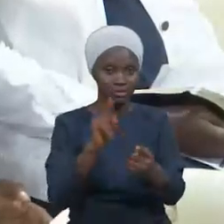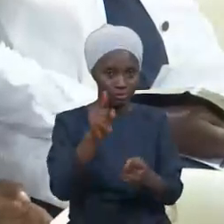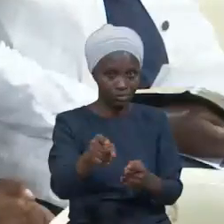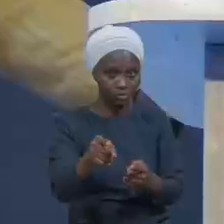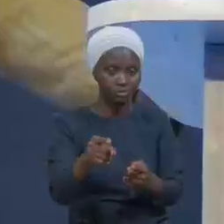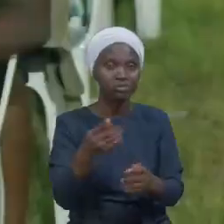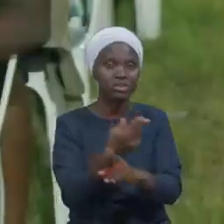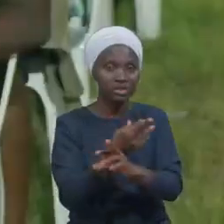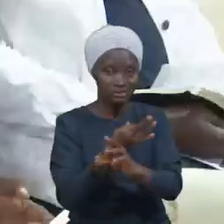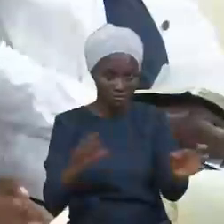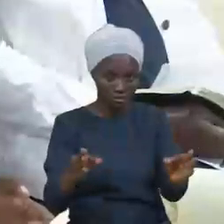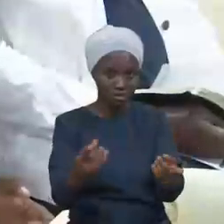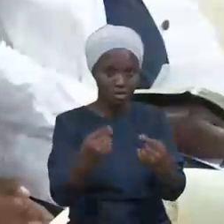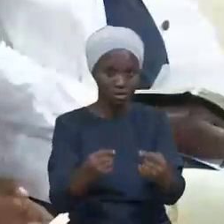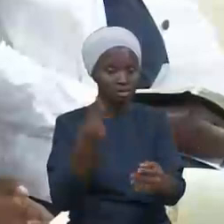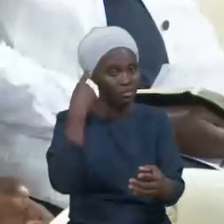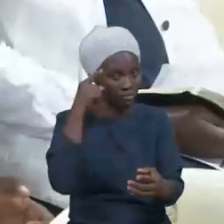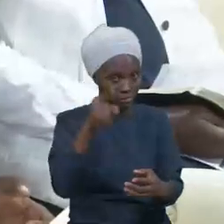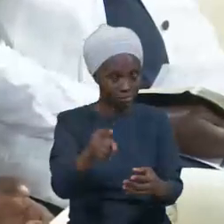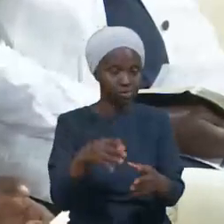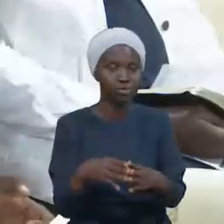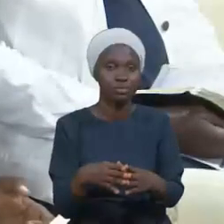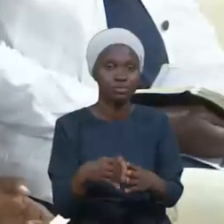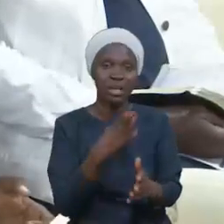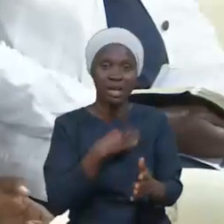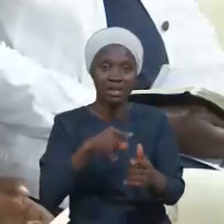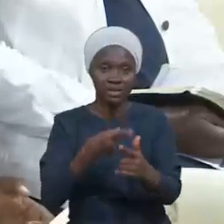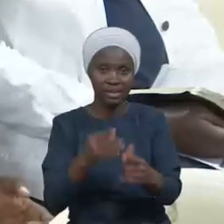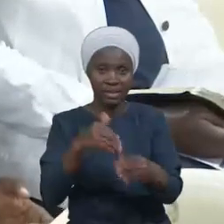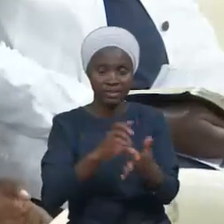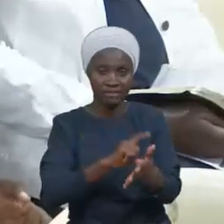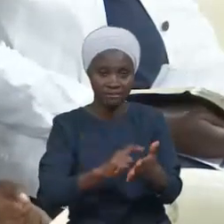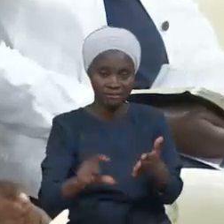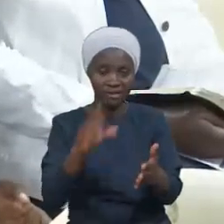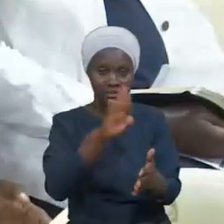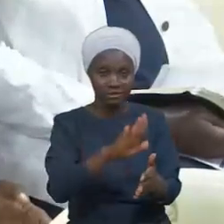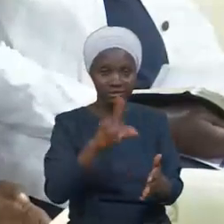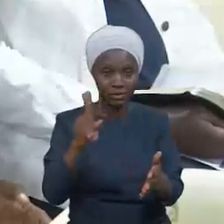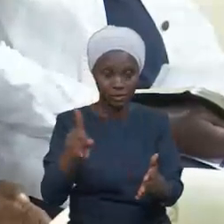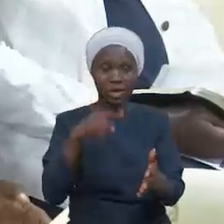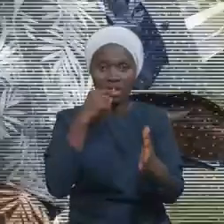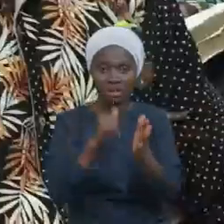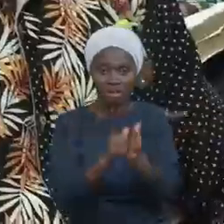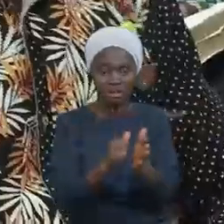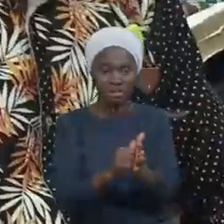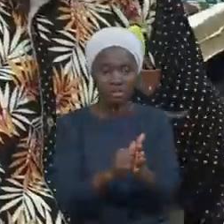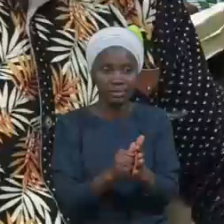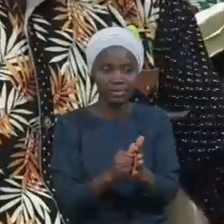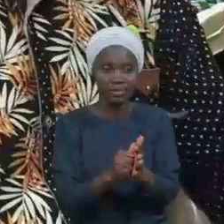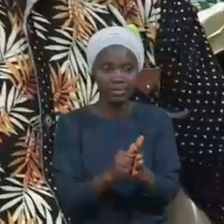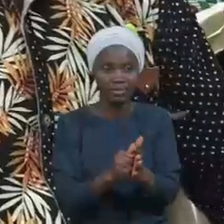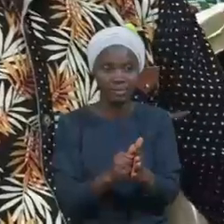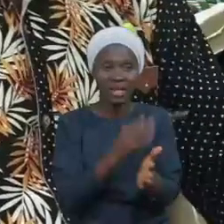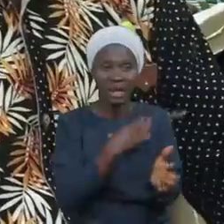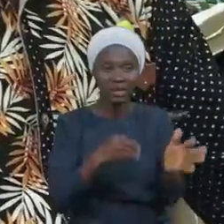Freedom has come for you. And then in verse 51, it says in verse 51,